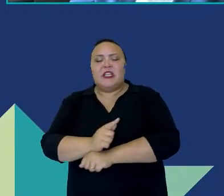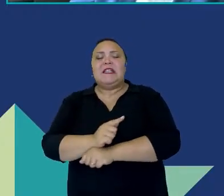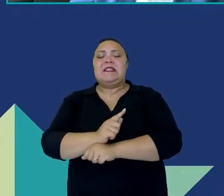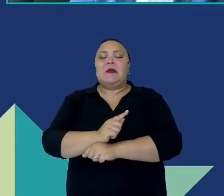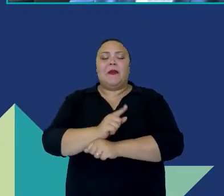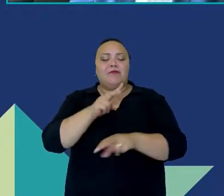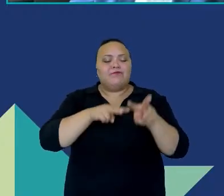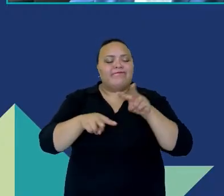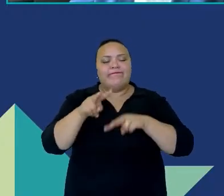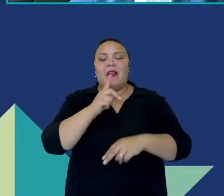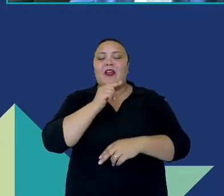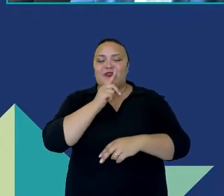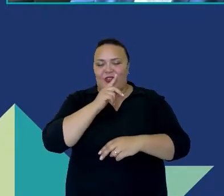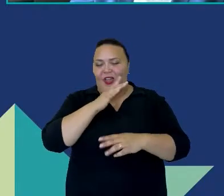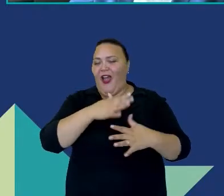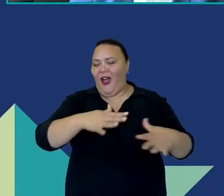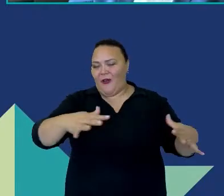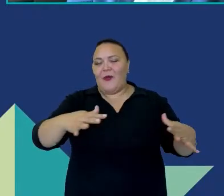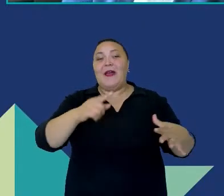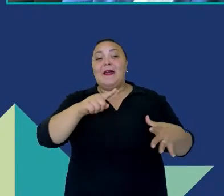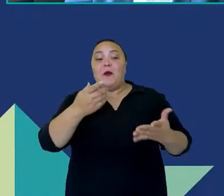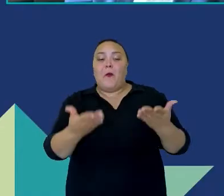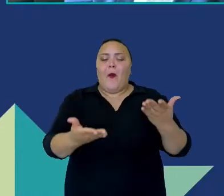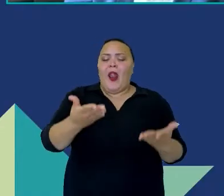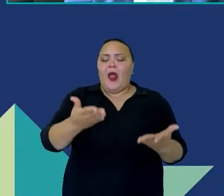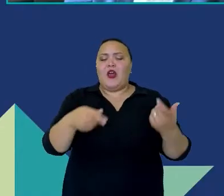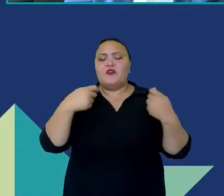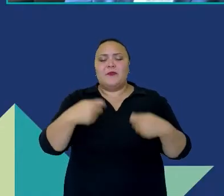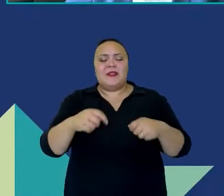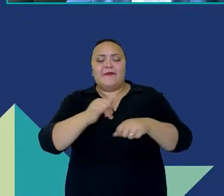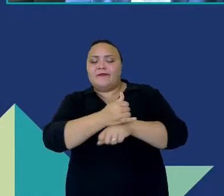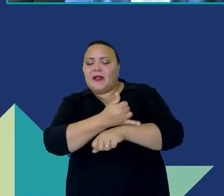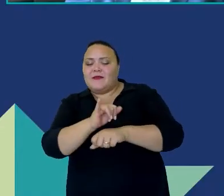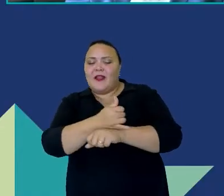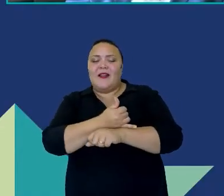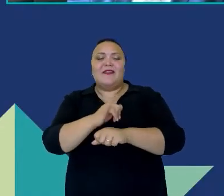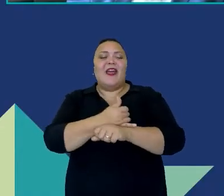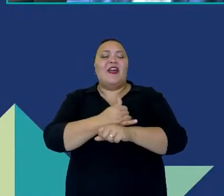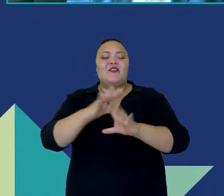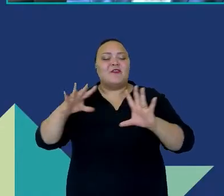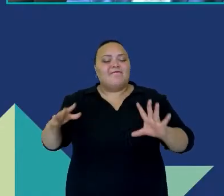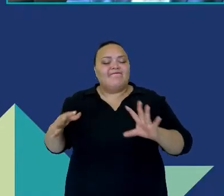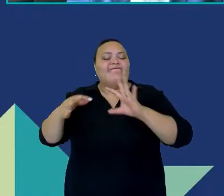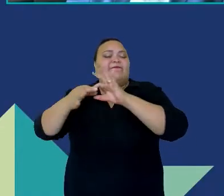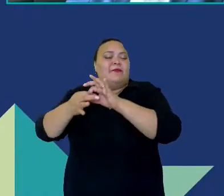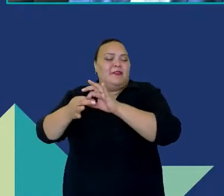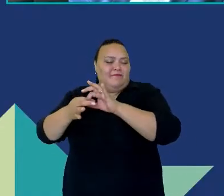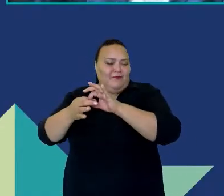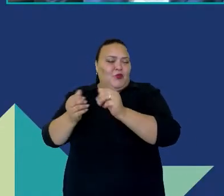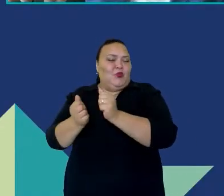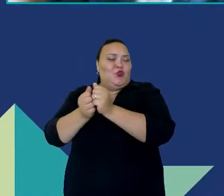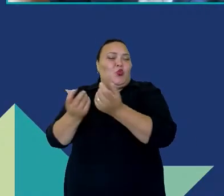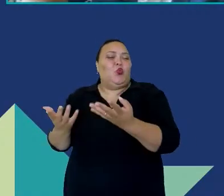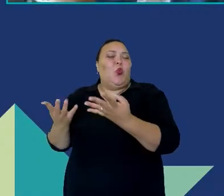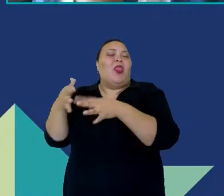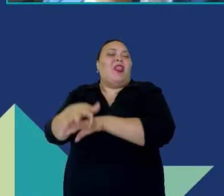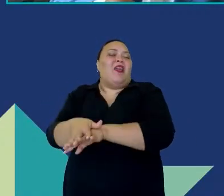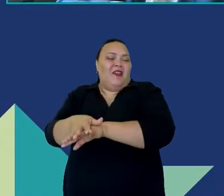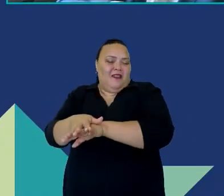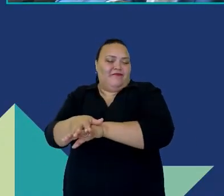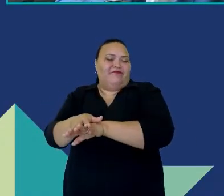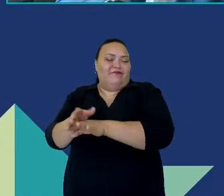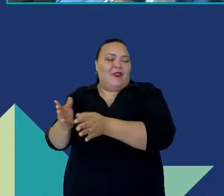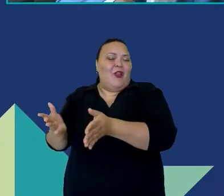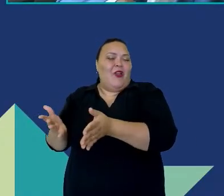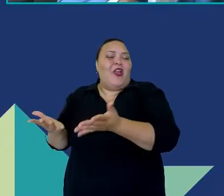And this is an example of a return water dam that was designed at the same time